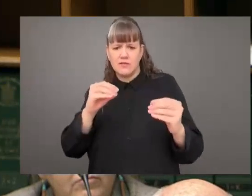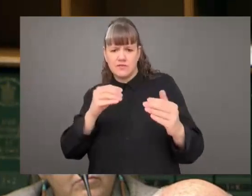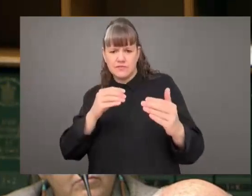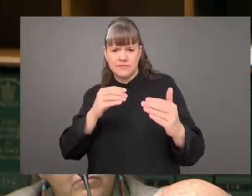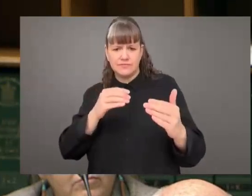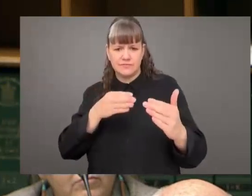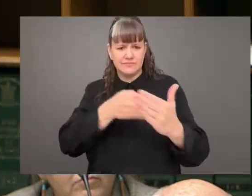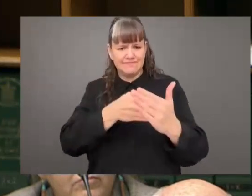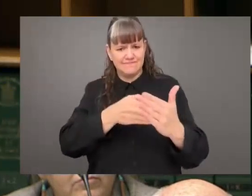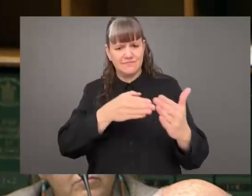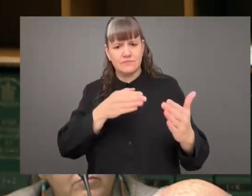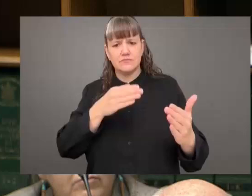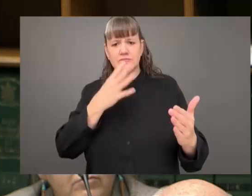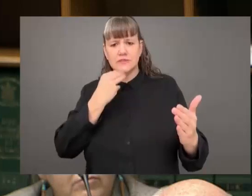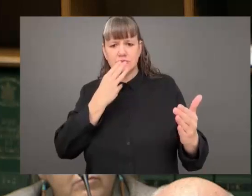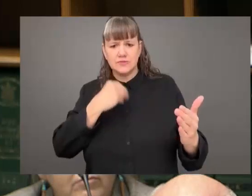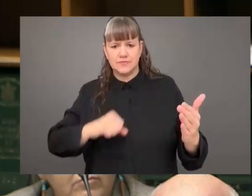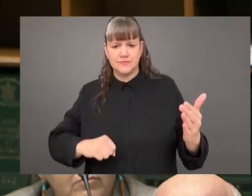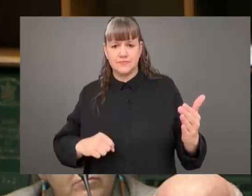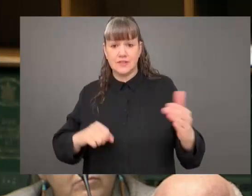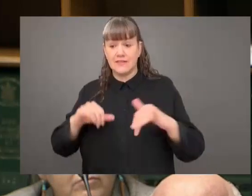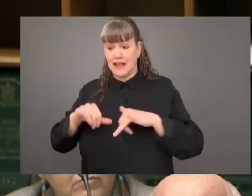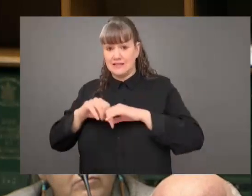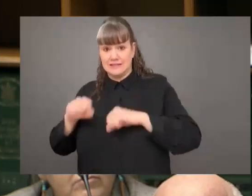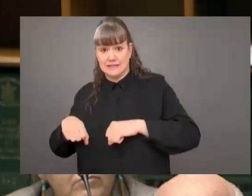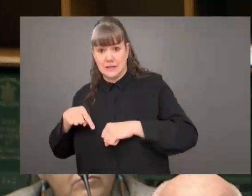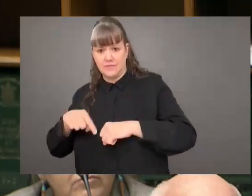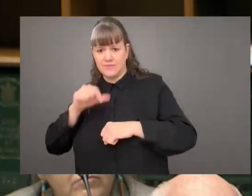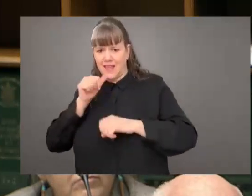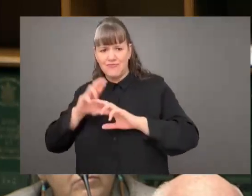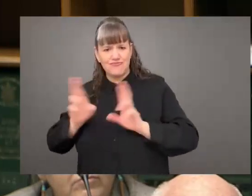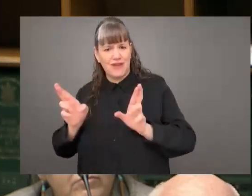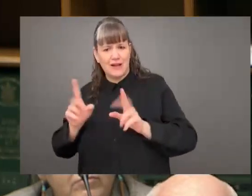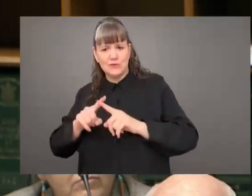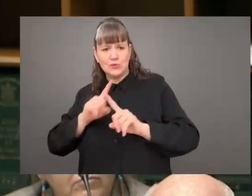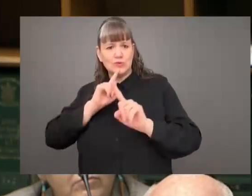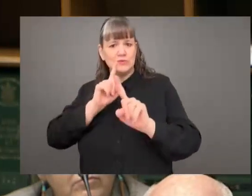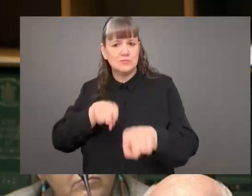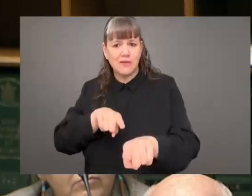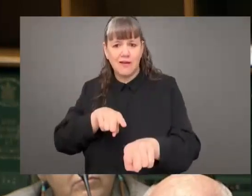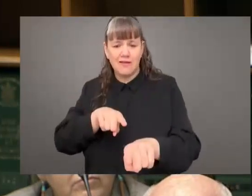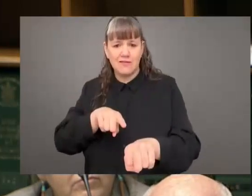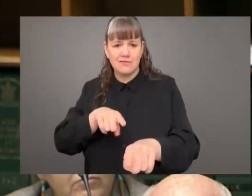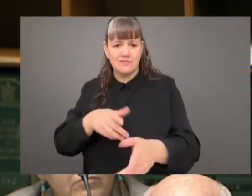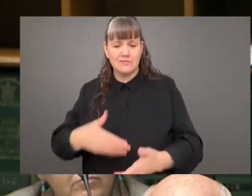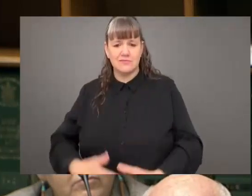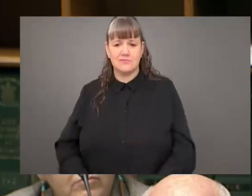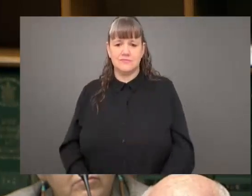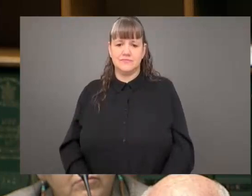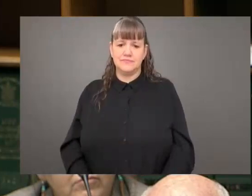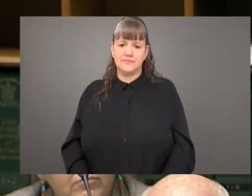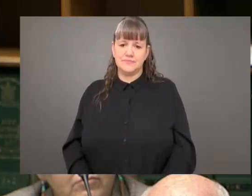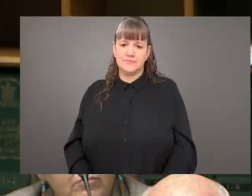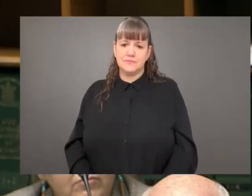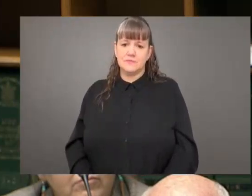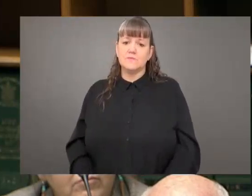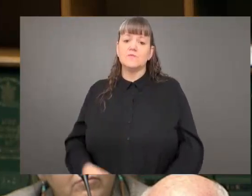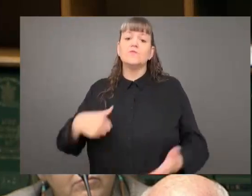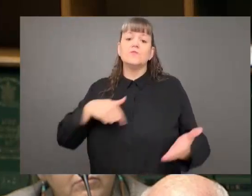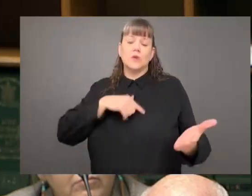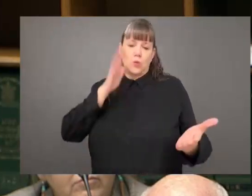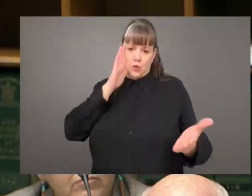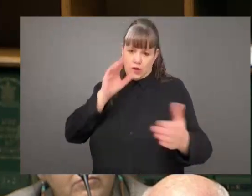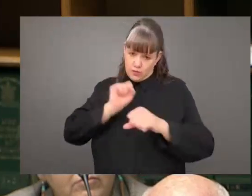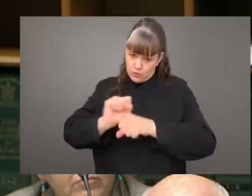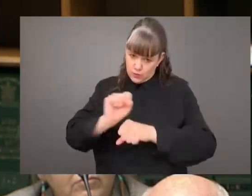to meet with the community to make sure that we are responding to their needs. Mr. Speaker, this is a very serious issue and it's something